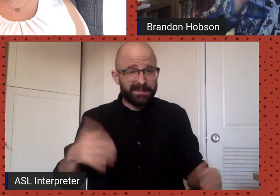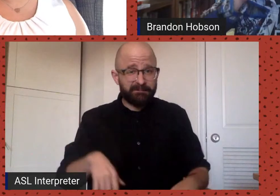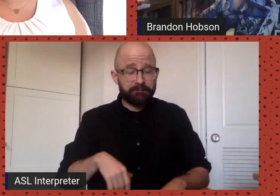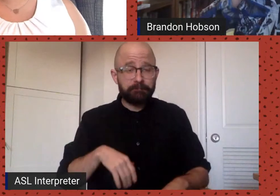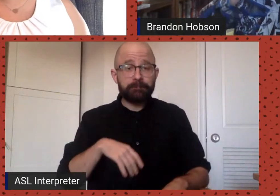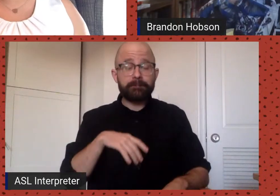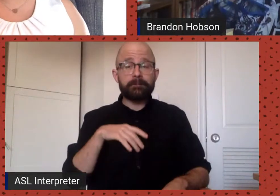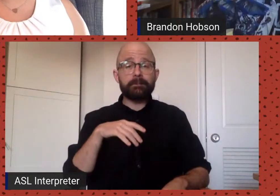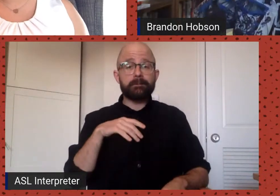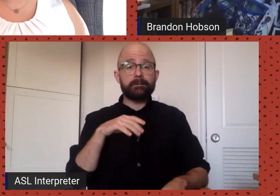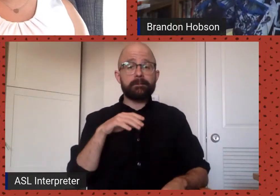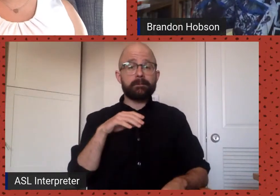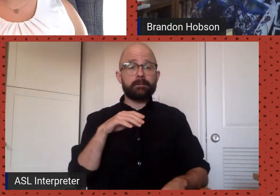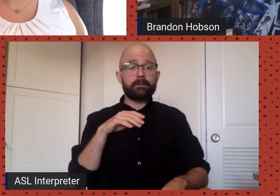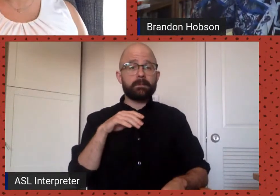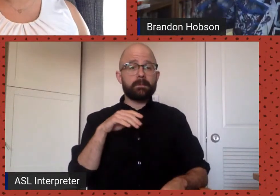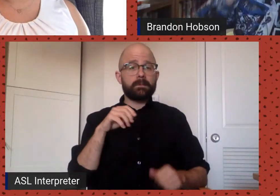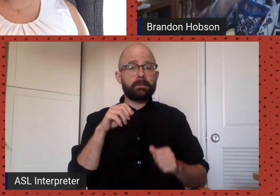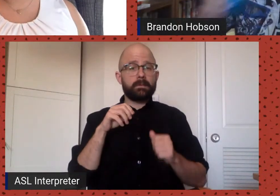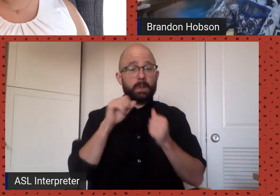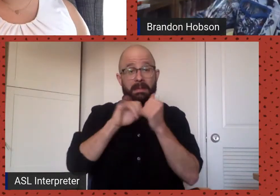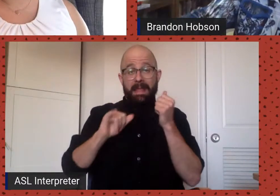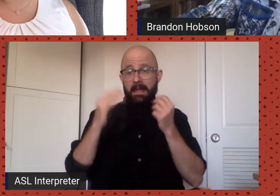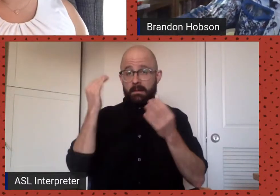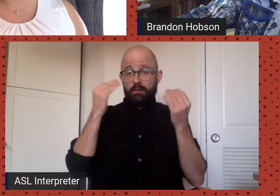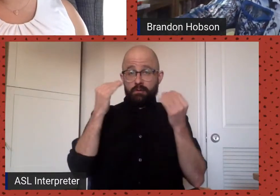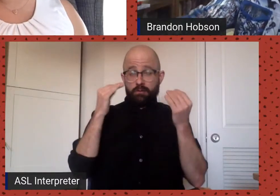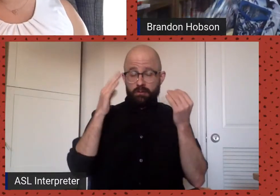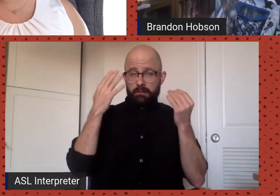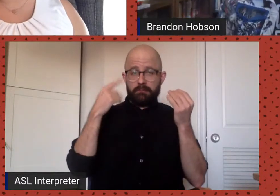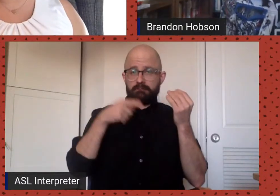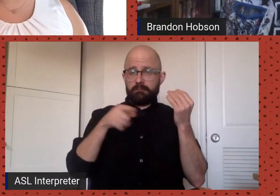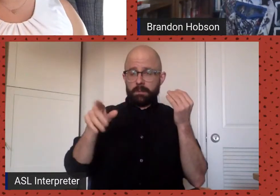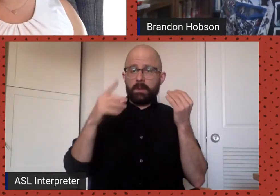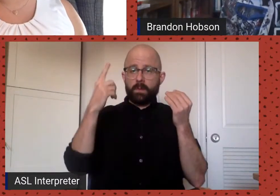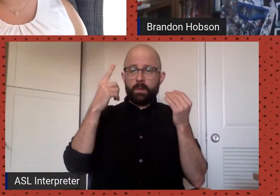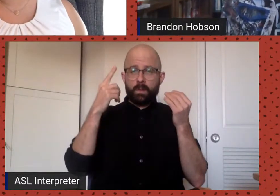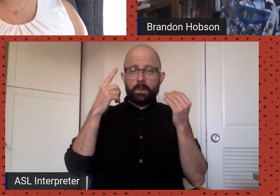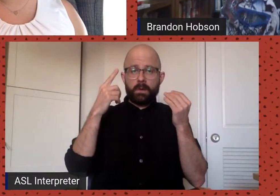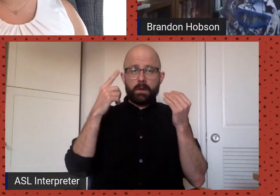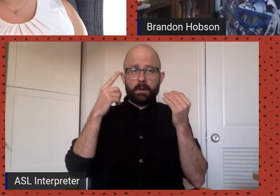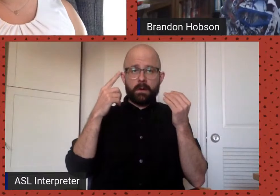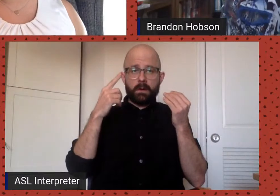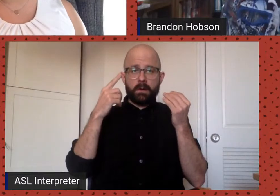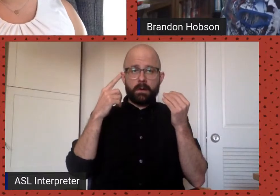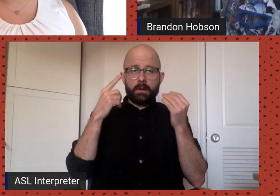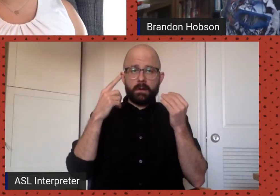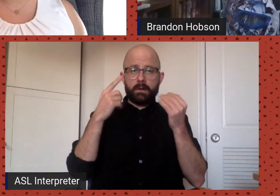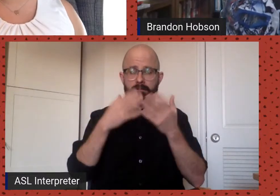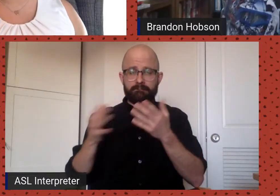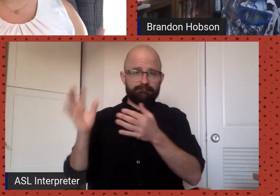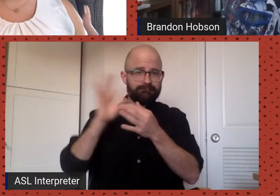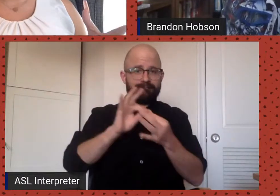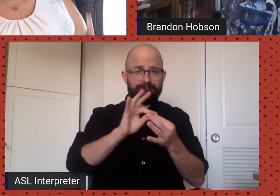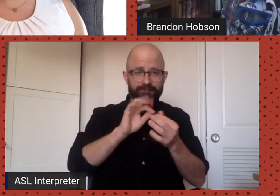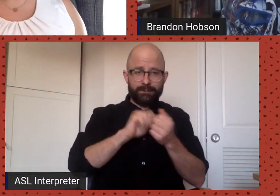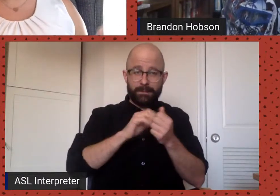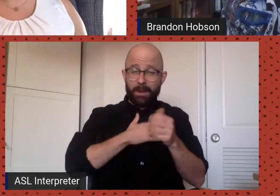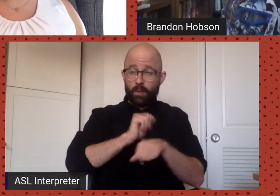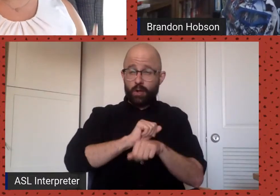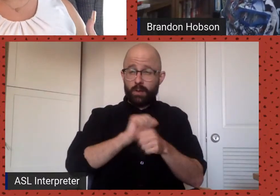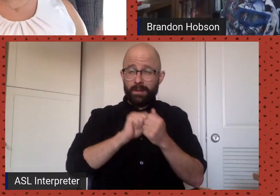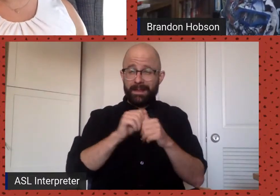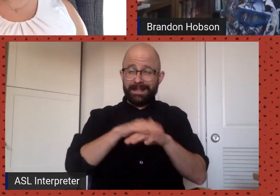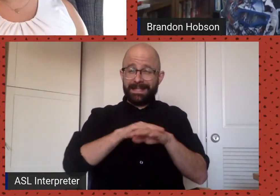that, line of thought, one element that I always turn to in my work in Indigenous studies is